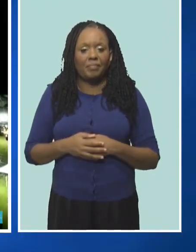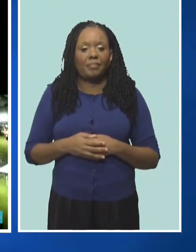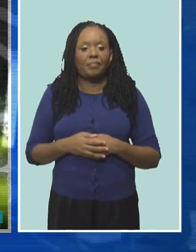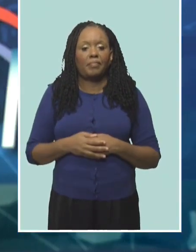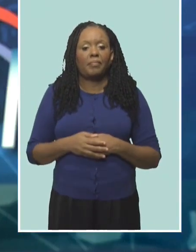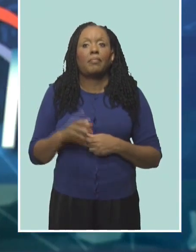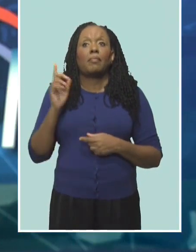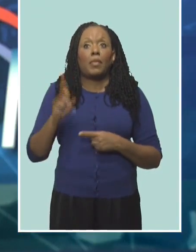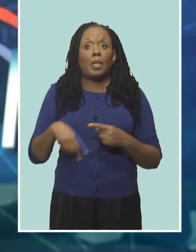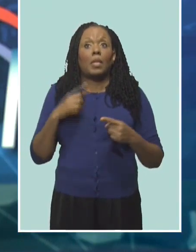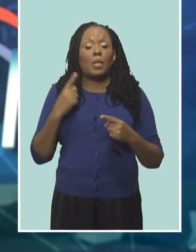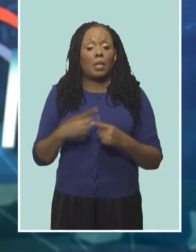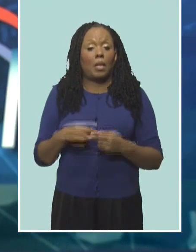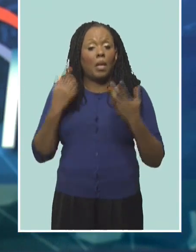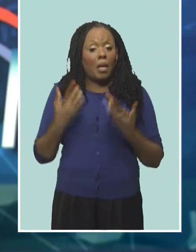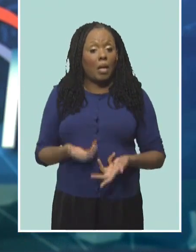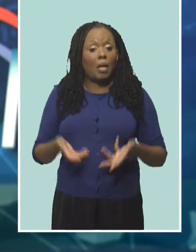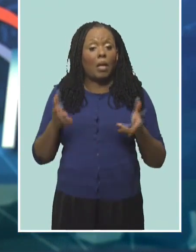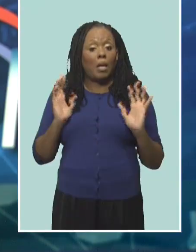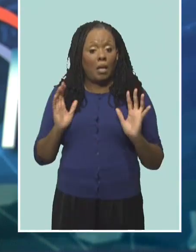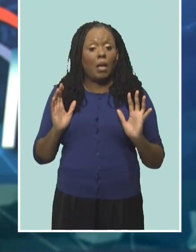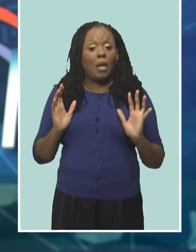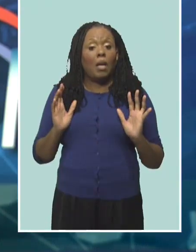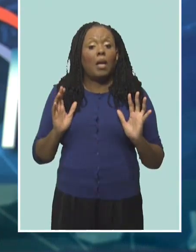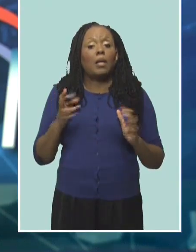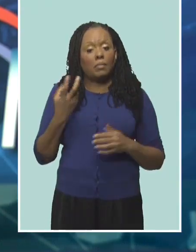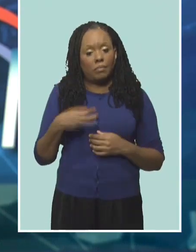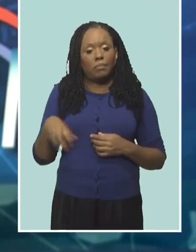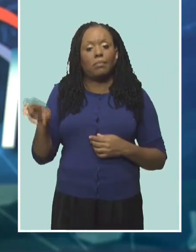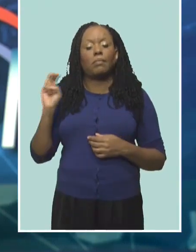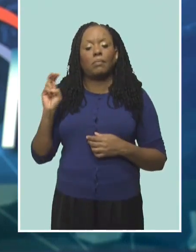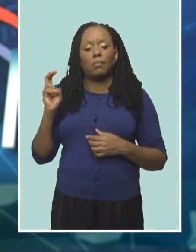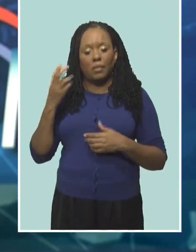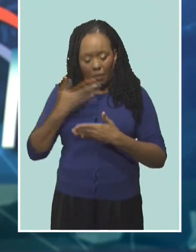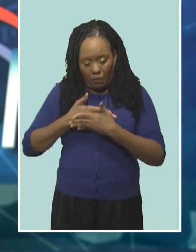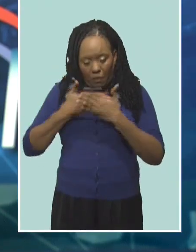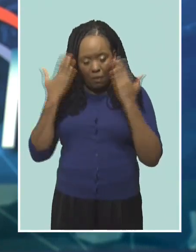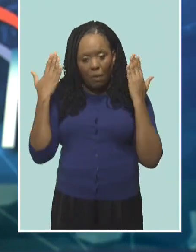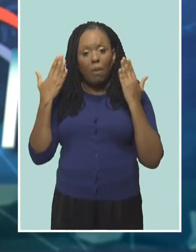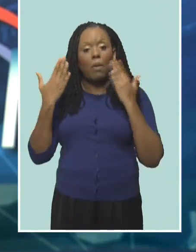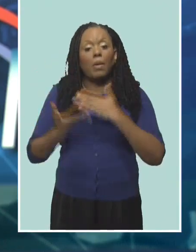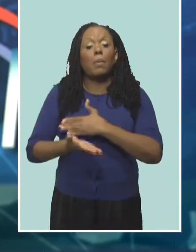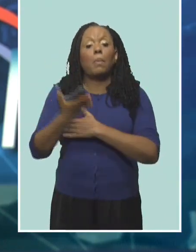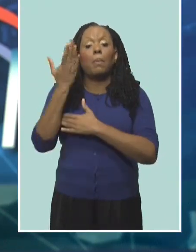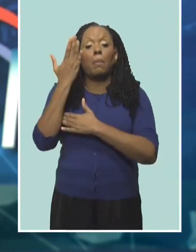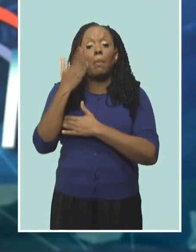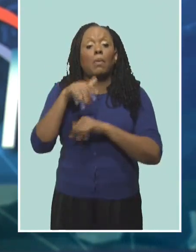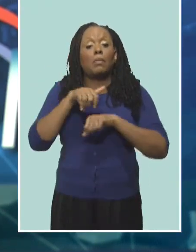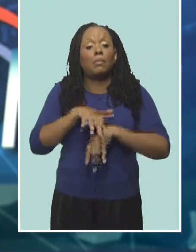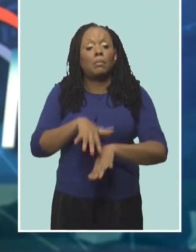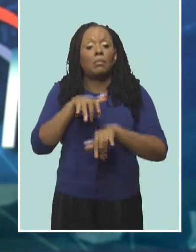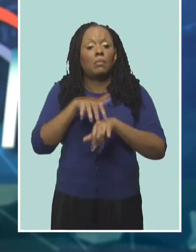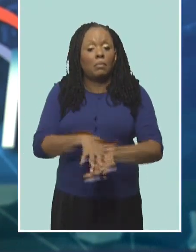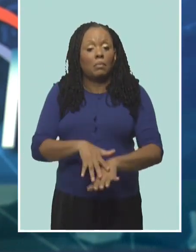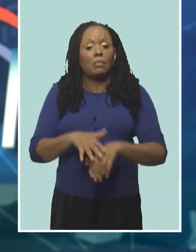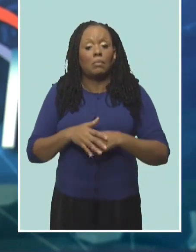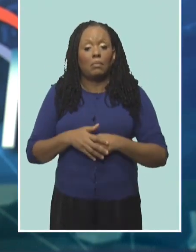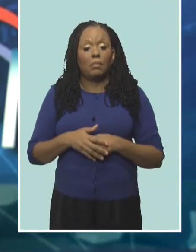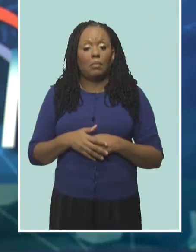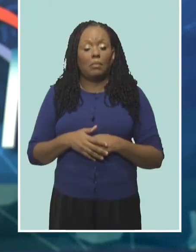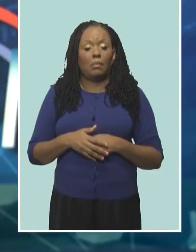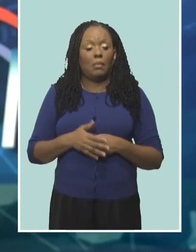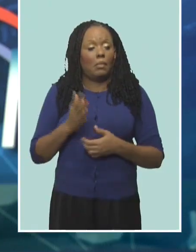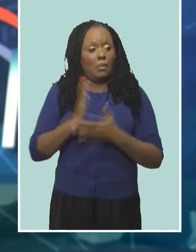CBC News. Well, the action then moved from the Botanical Gardens to Bridgetown for the Koiman 4-day morning